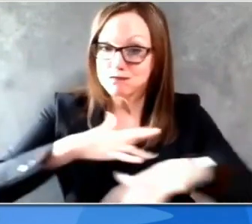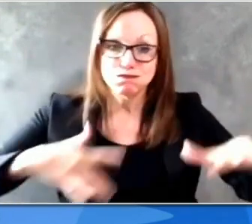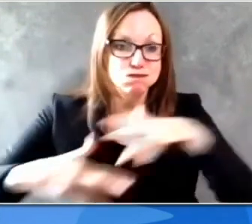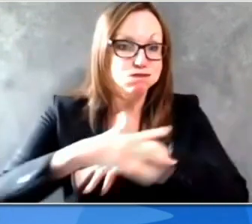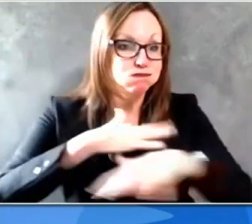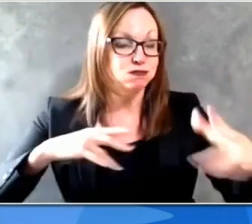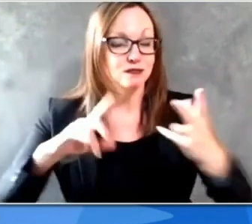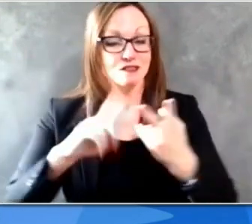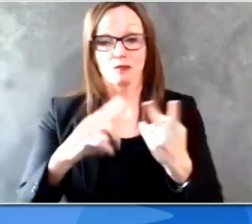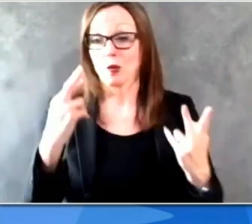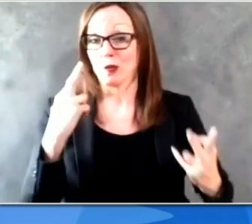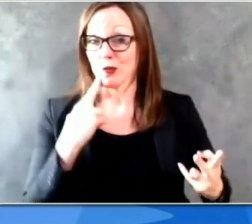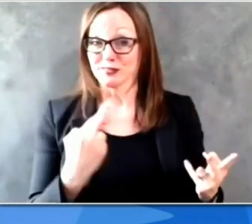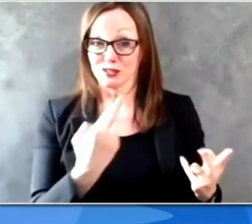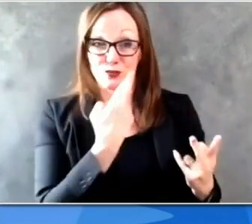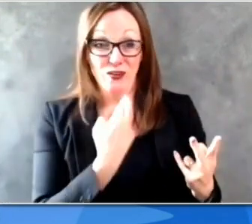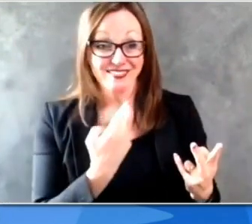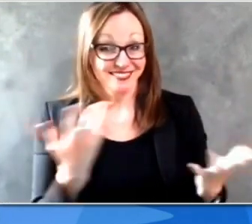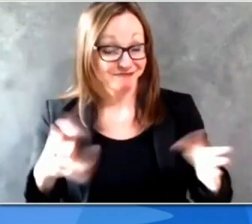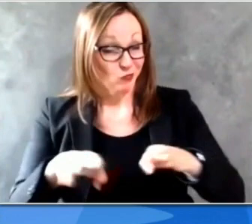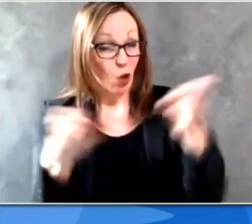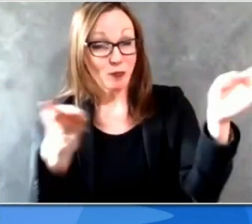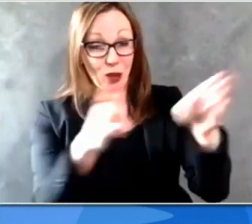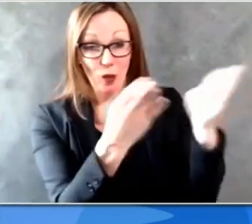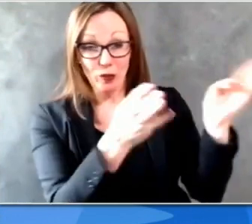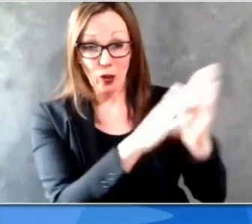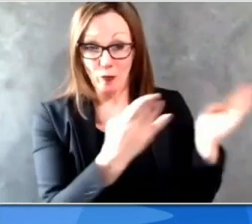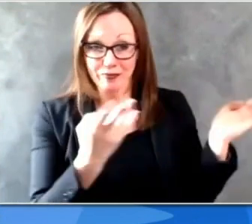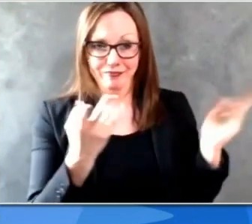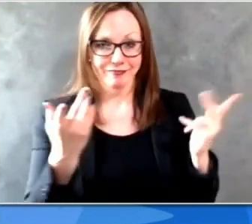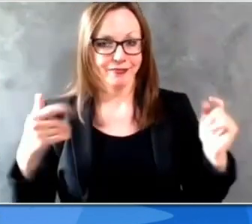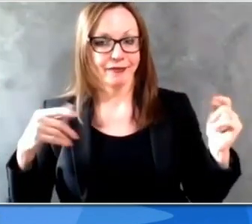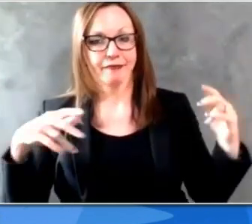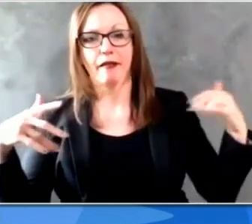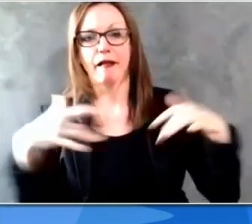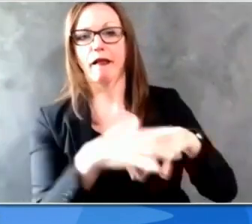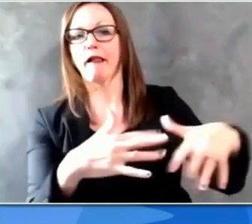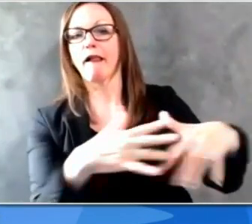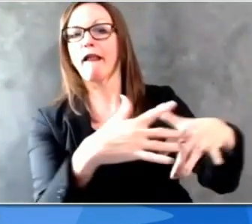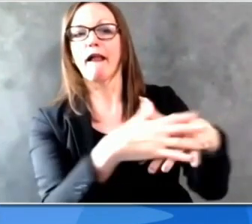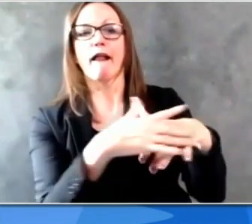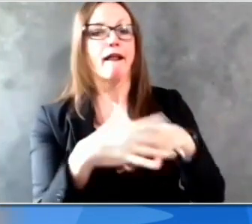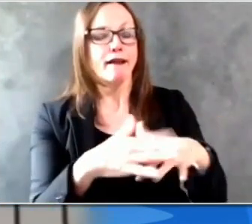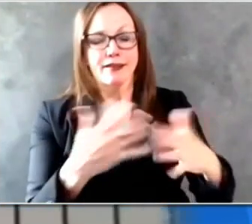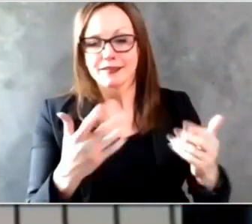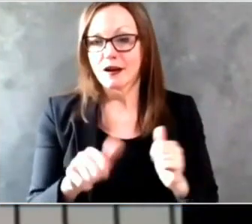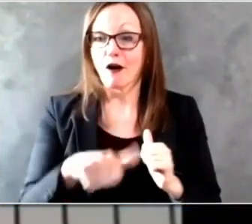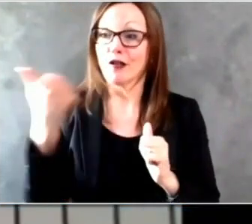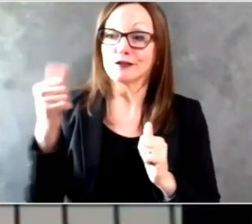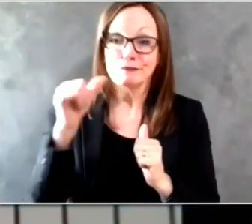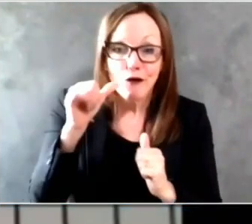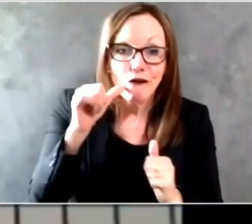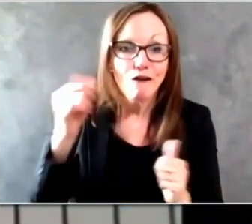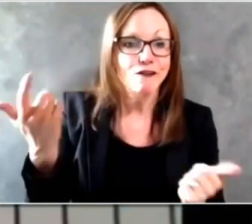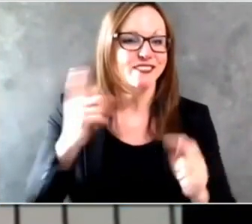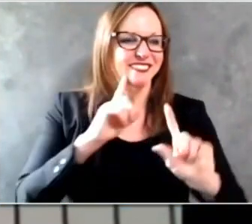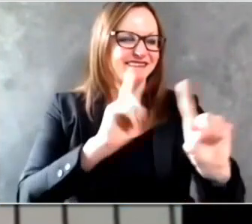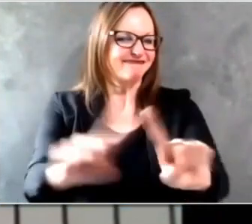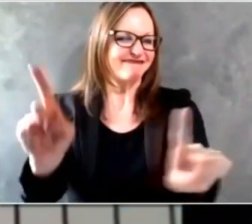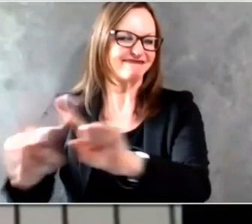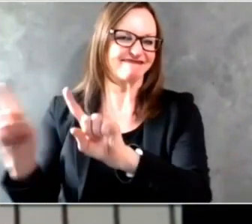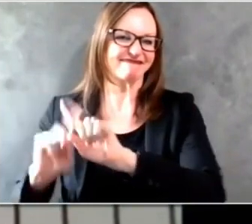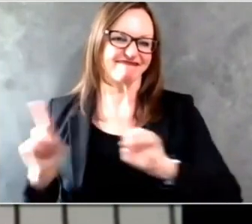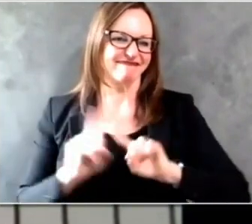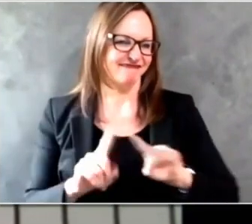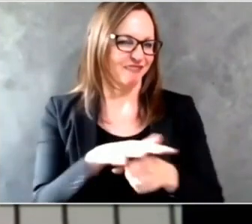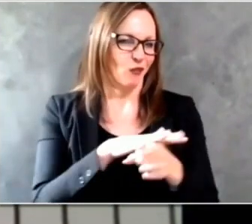in a large group of people? Do you know that? Yeah, I would say that is continuing to be the trend,